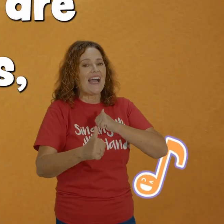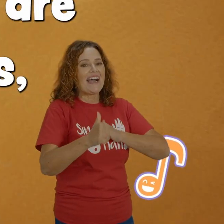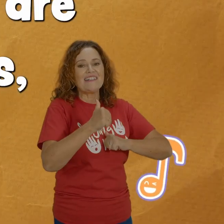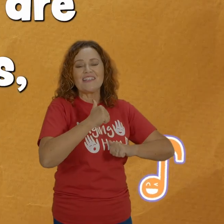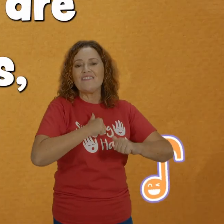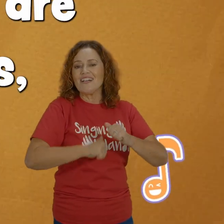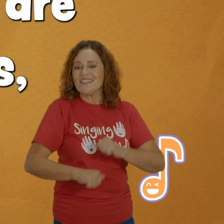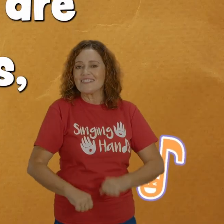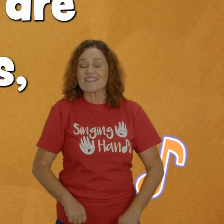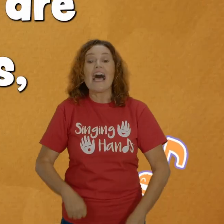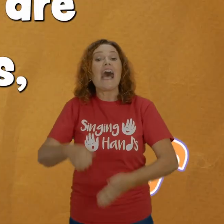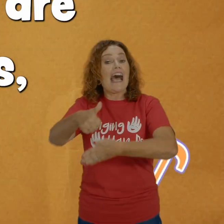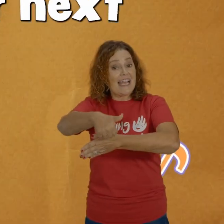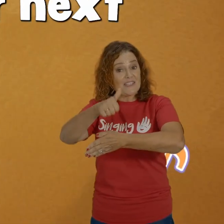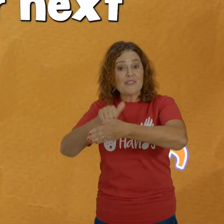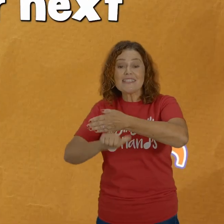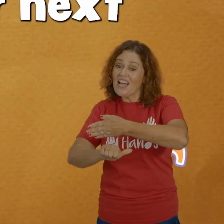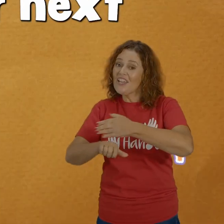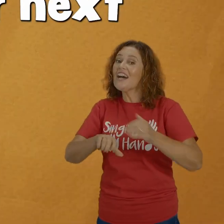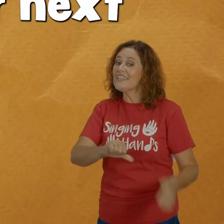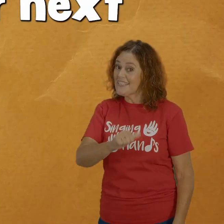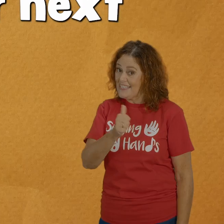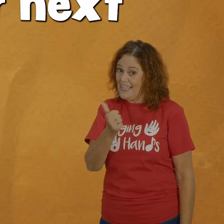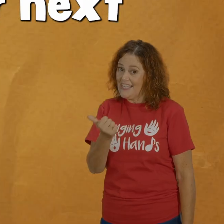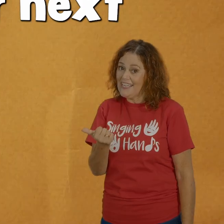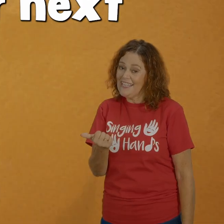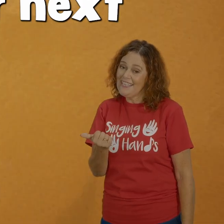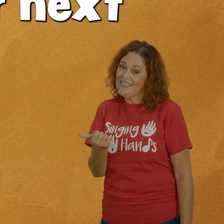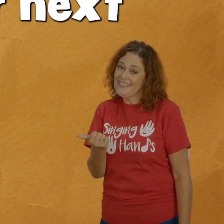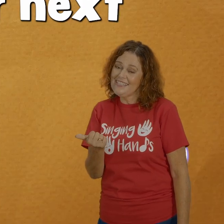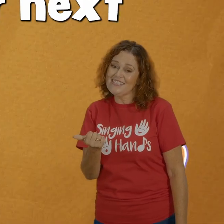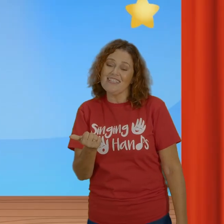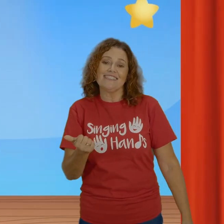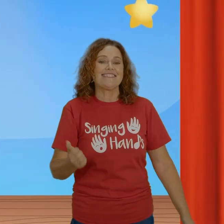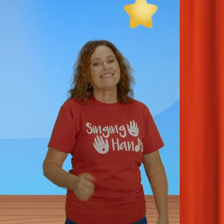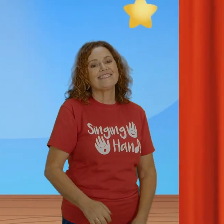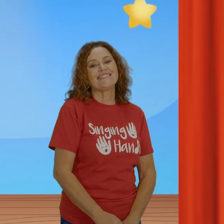you are proud of us. As we start our next stage,